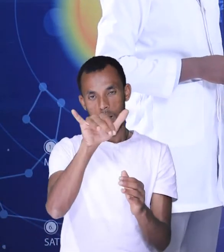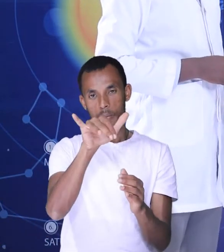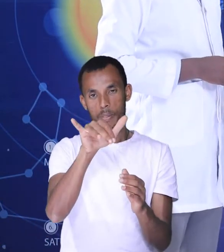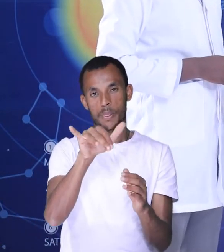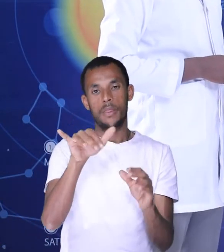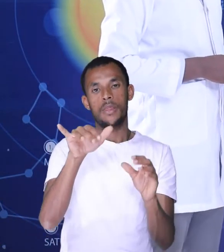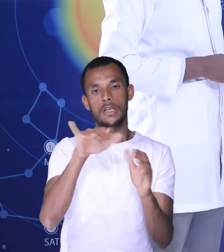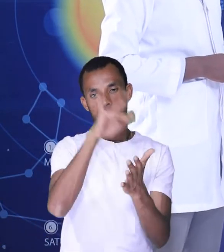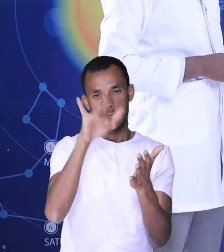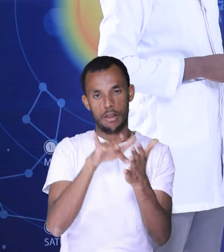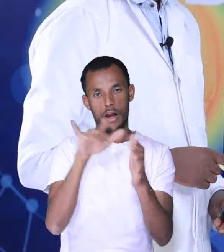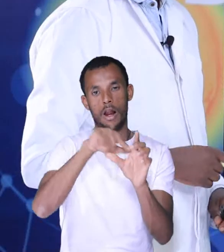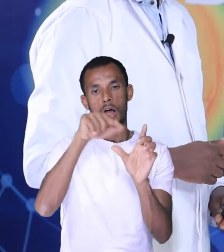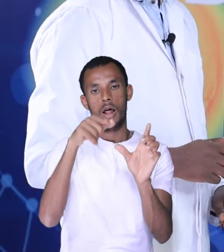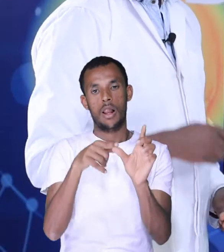angle,